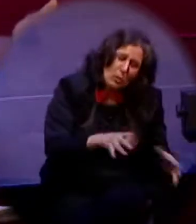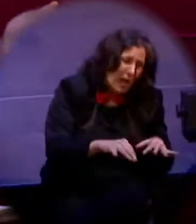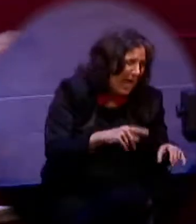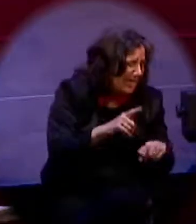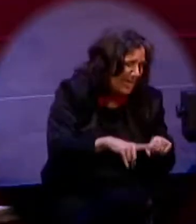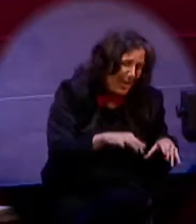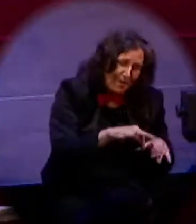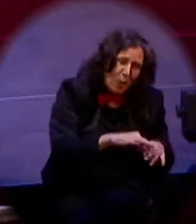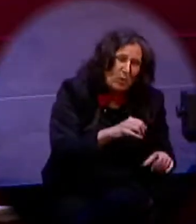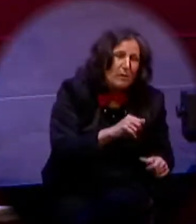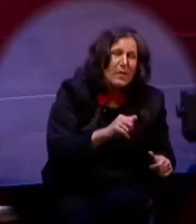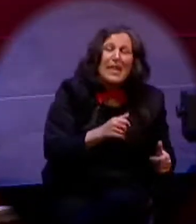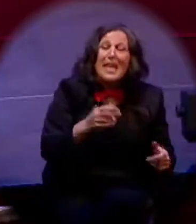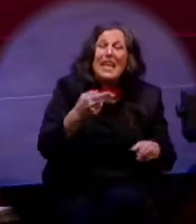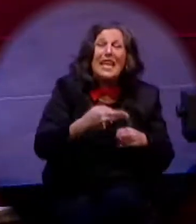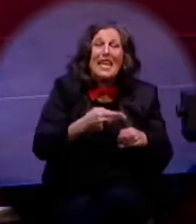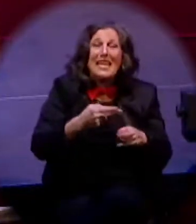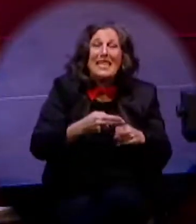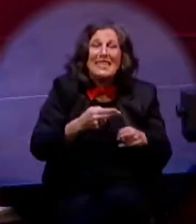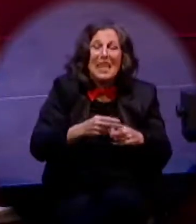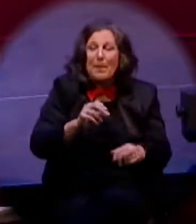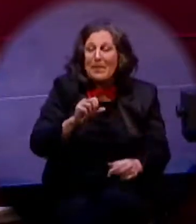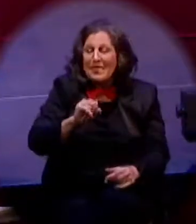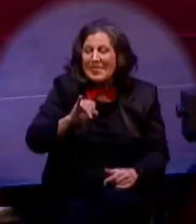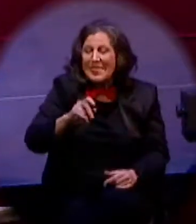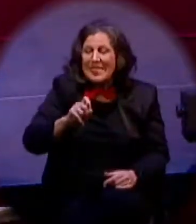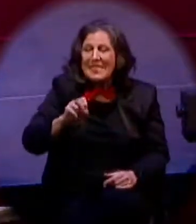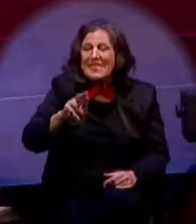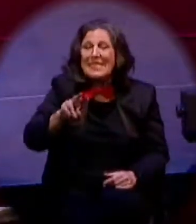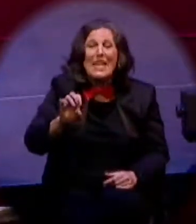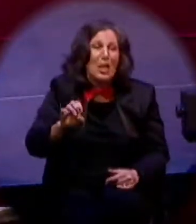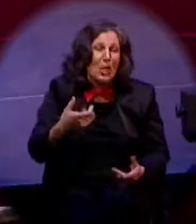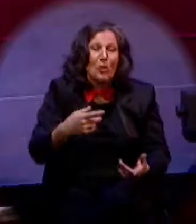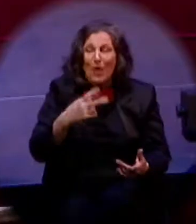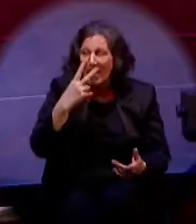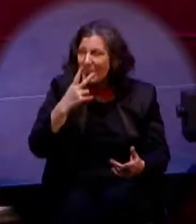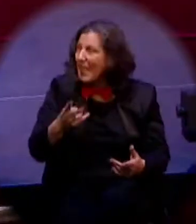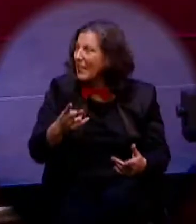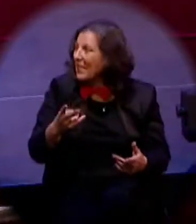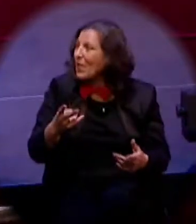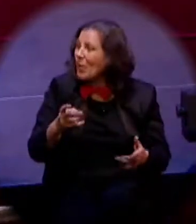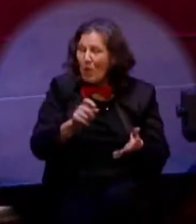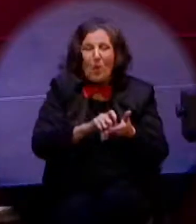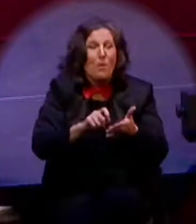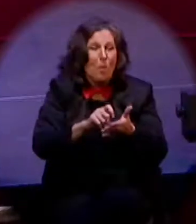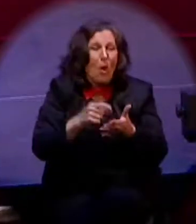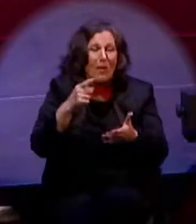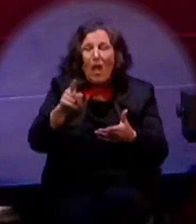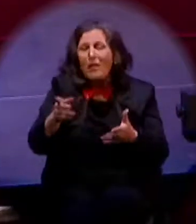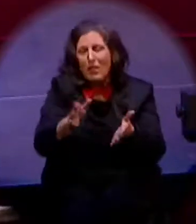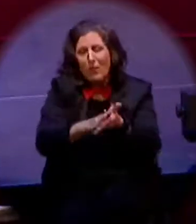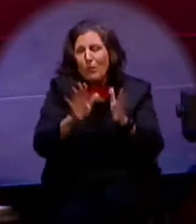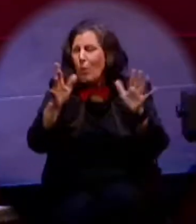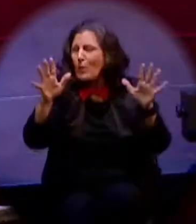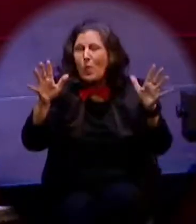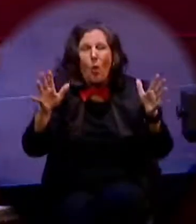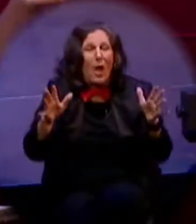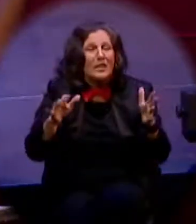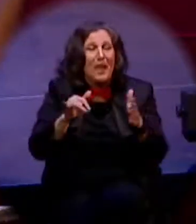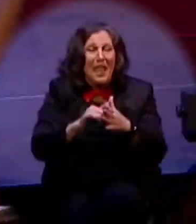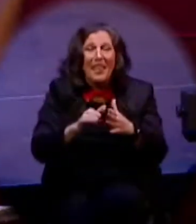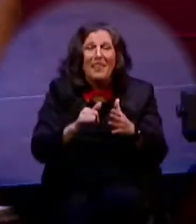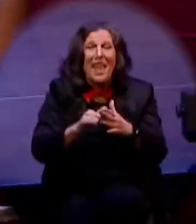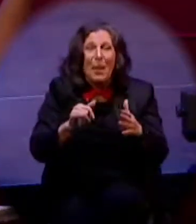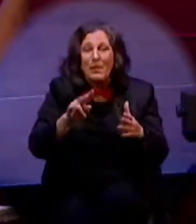could not vote. But his name is Sincere, and I want to let you know that I see you as a little marketer. I thought that was awesome. So that was